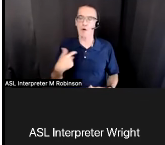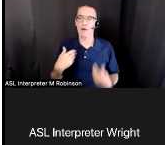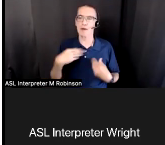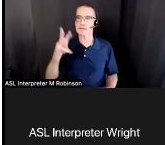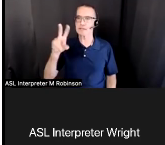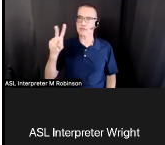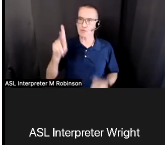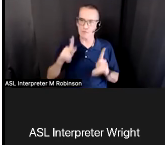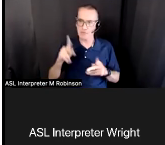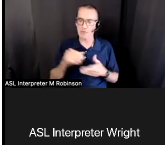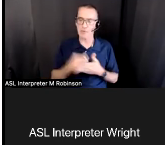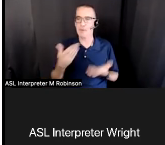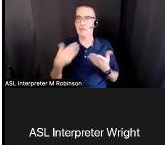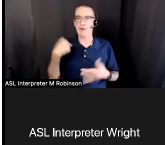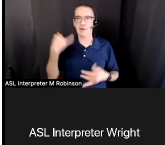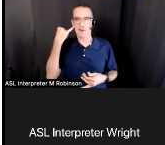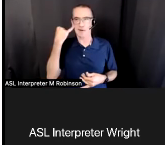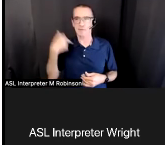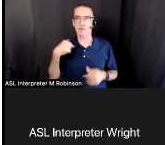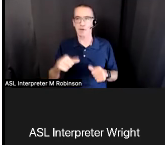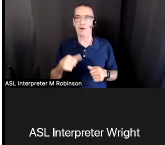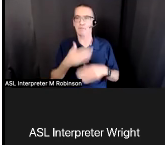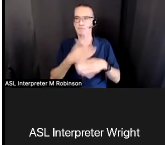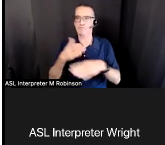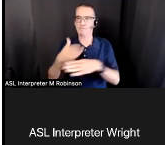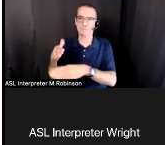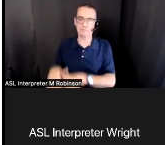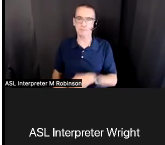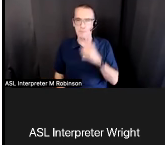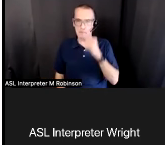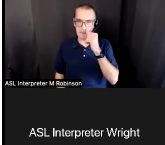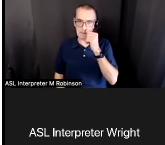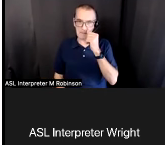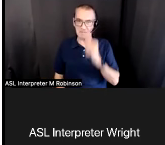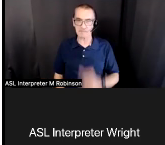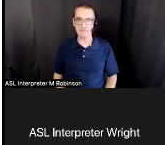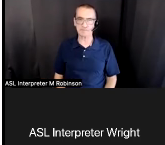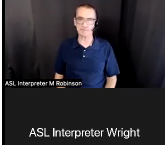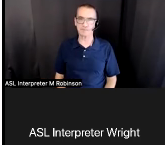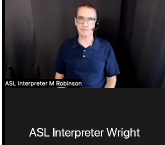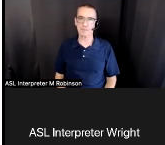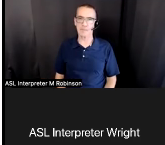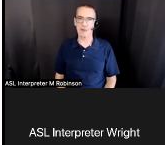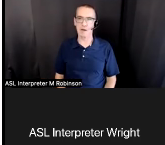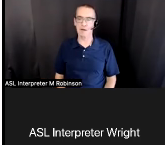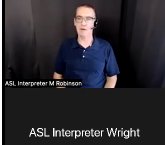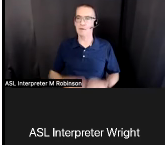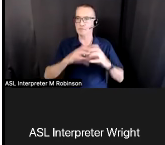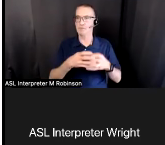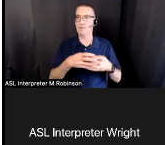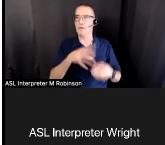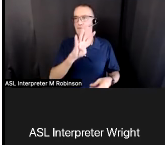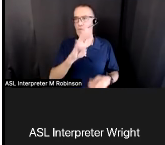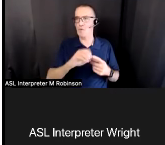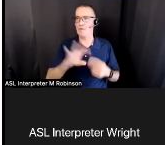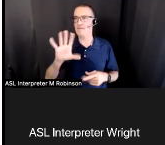62 people. So maybe if we could go into, what do you think? Groups of 4 or 5? How does